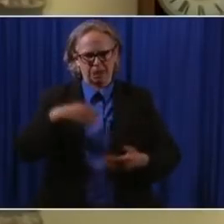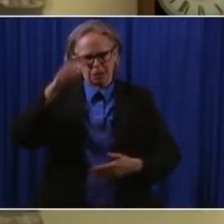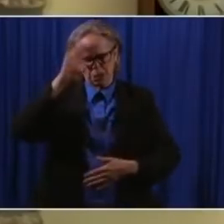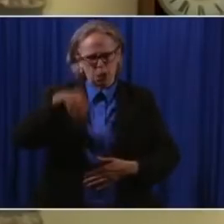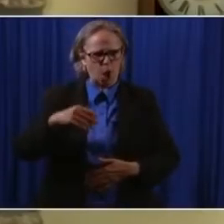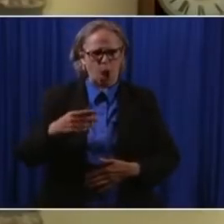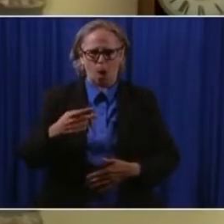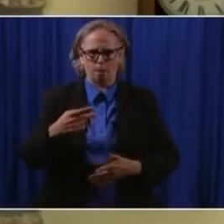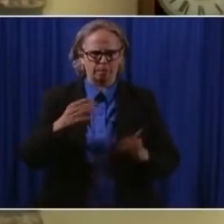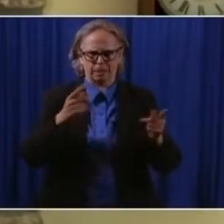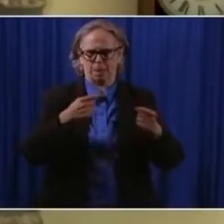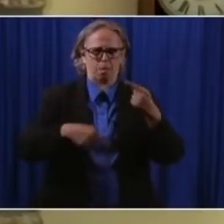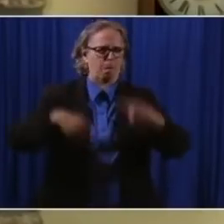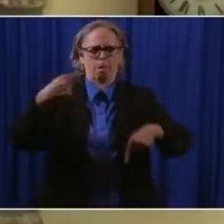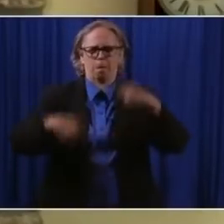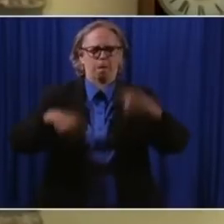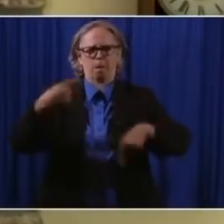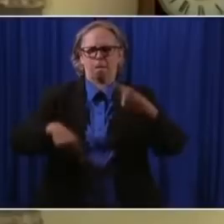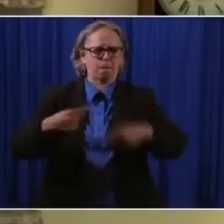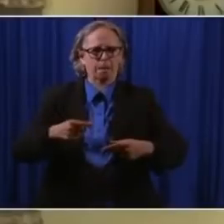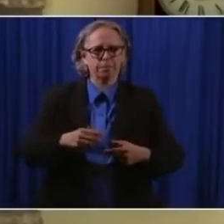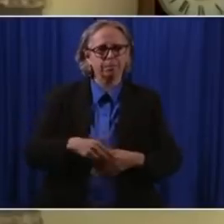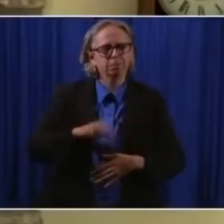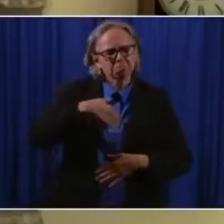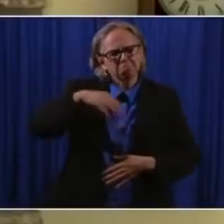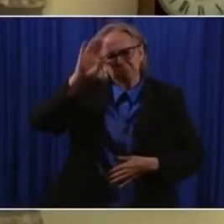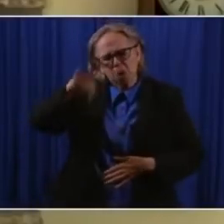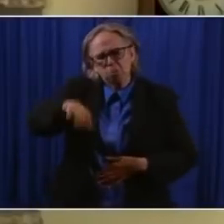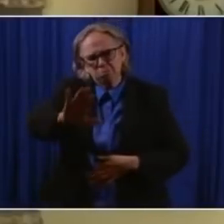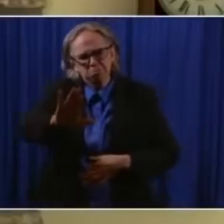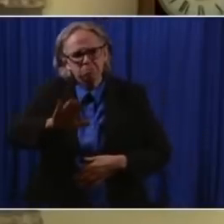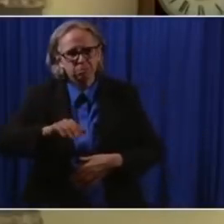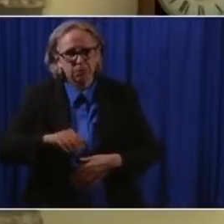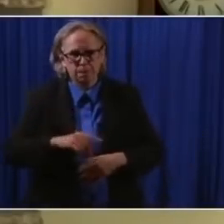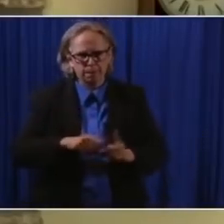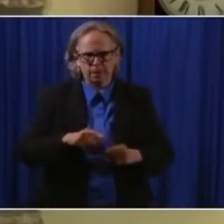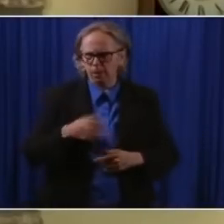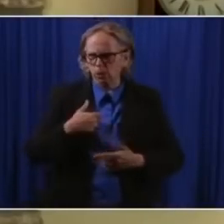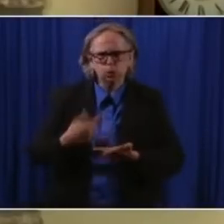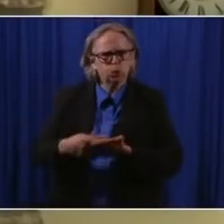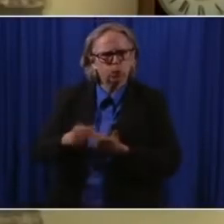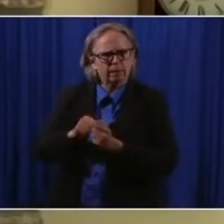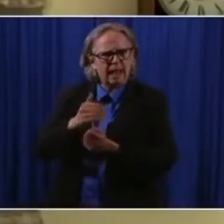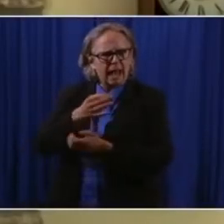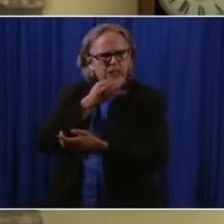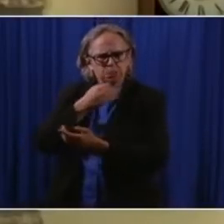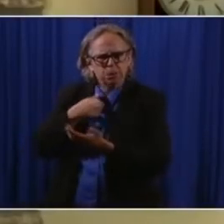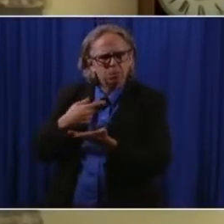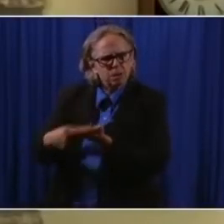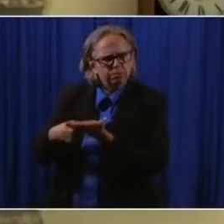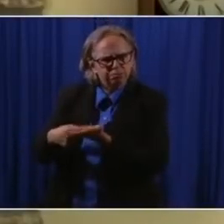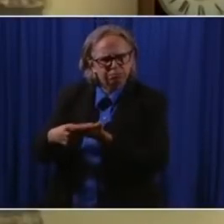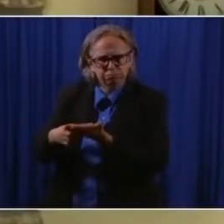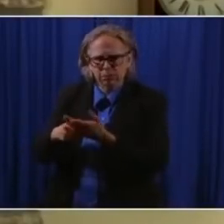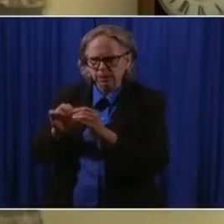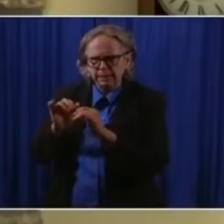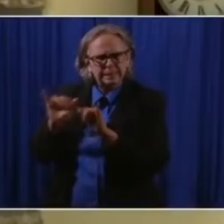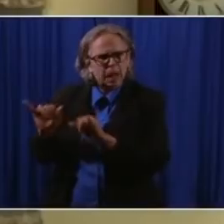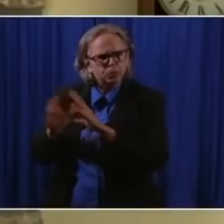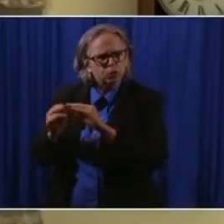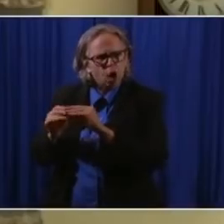to the best experts that you can find, whether you're watching TV or whether you're pulling it up online,